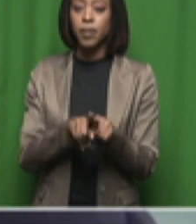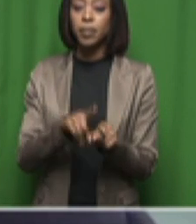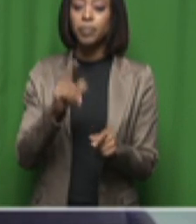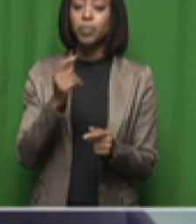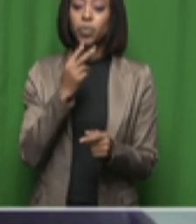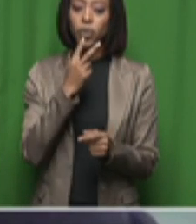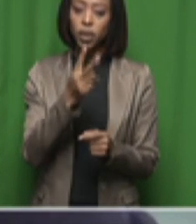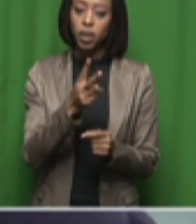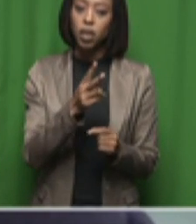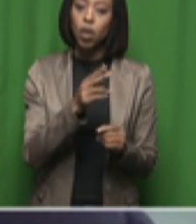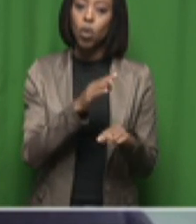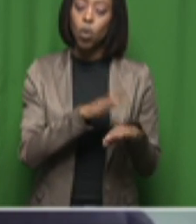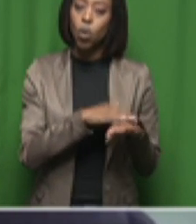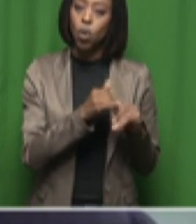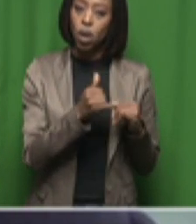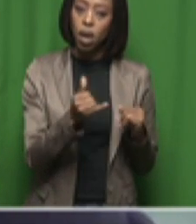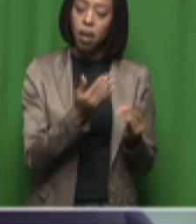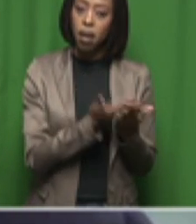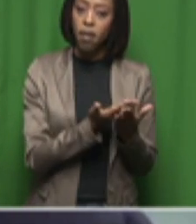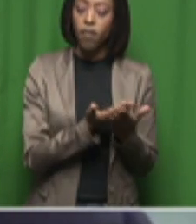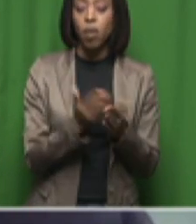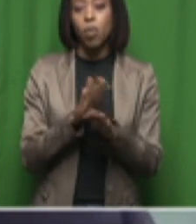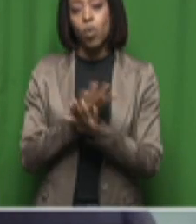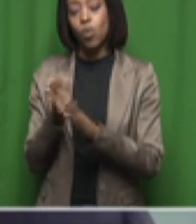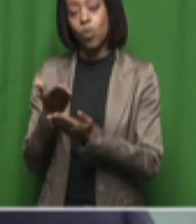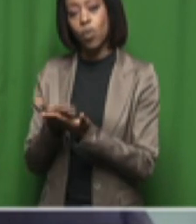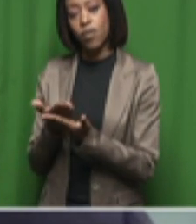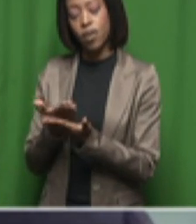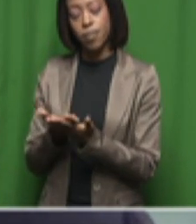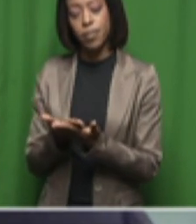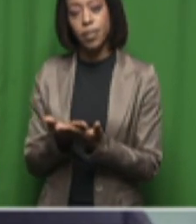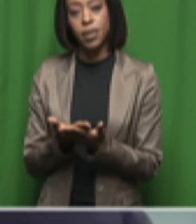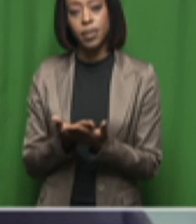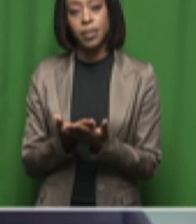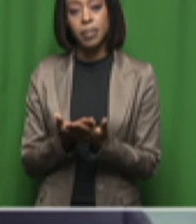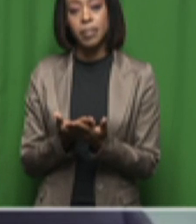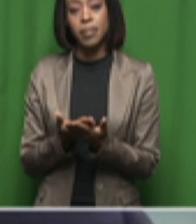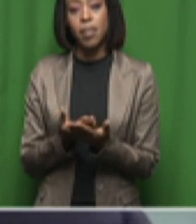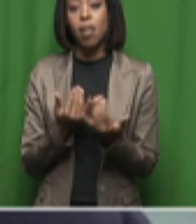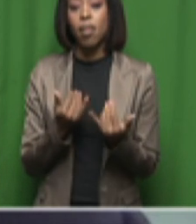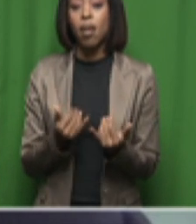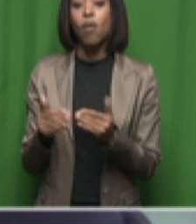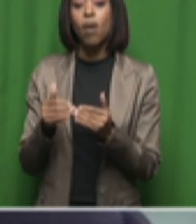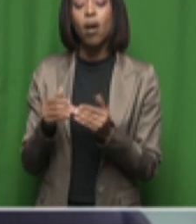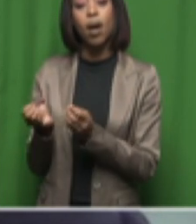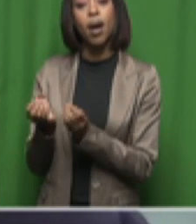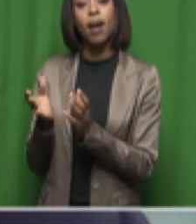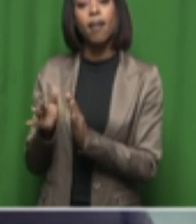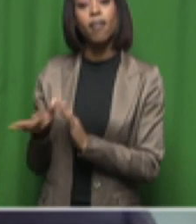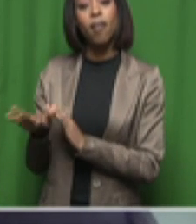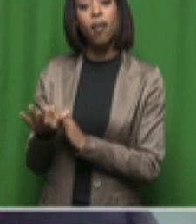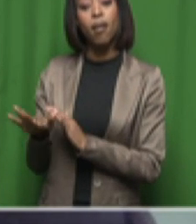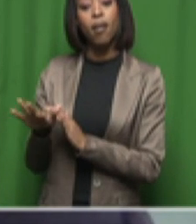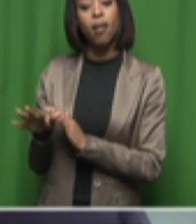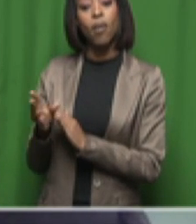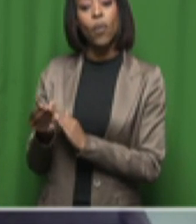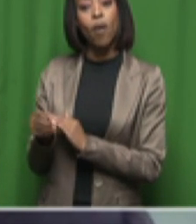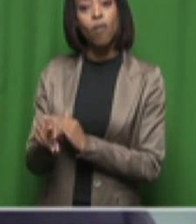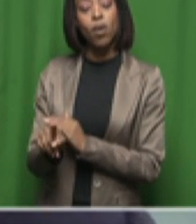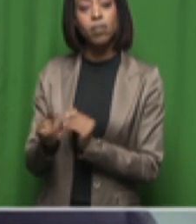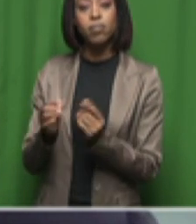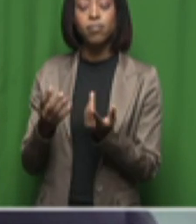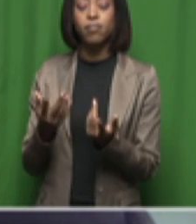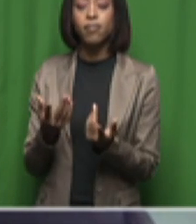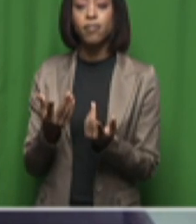out of the environment. And what we're seeing from a caregiver perspective especially is that,